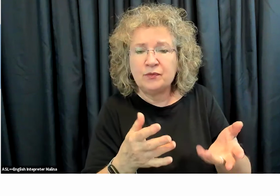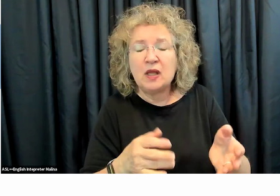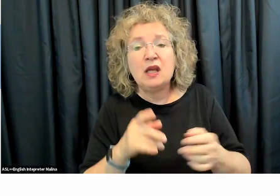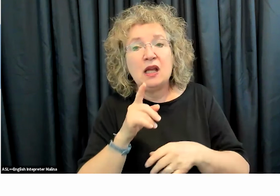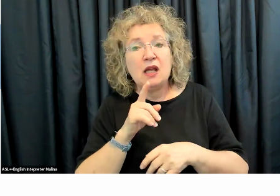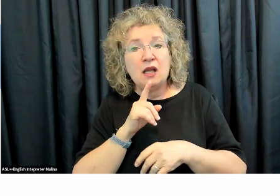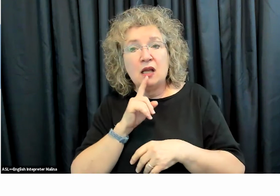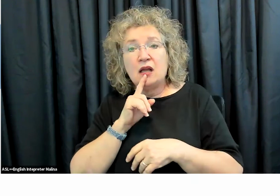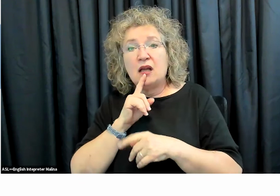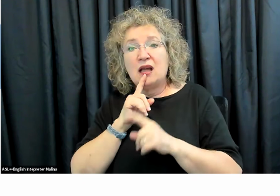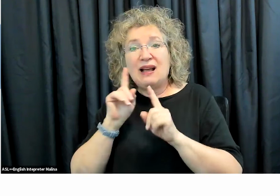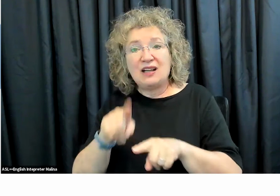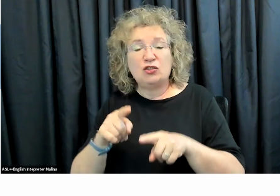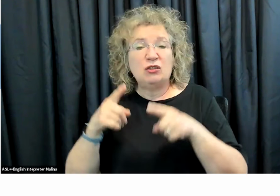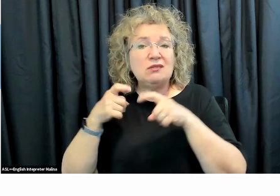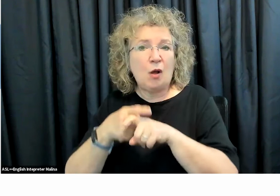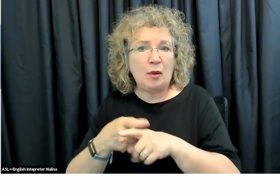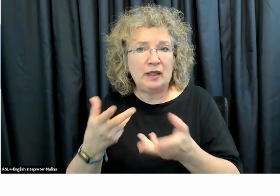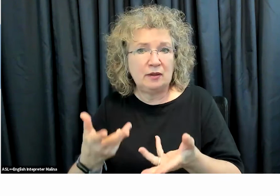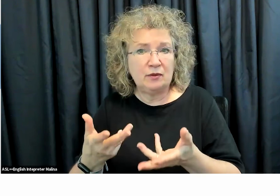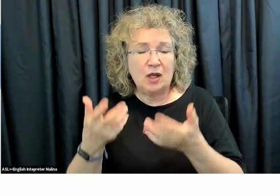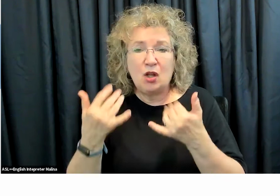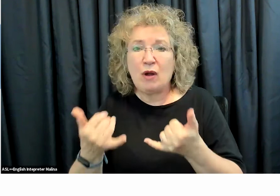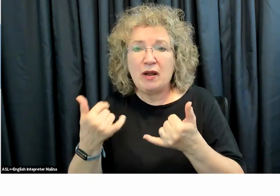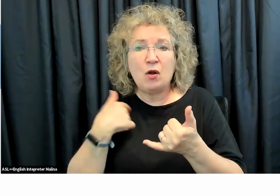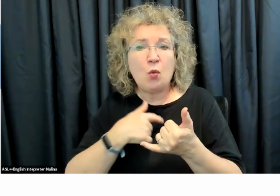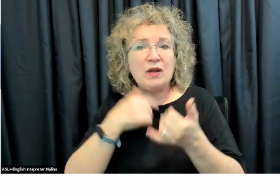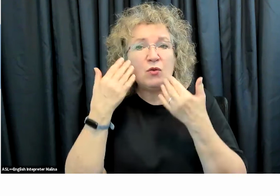say, will or won't affect